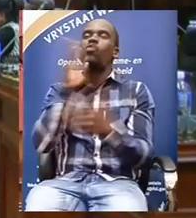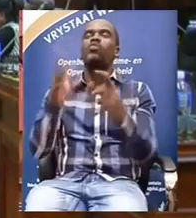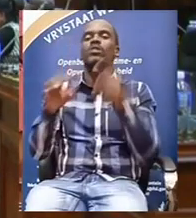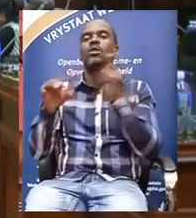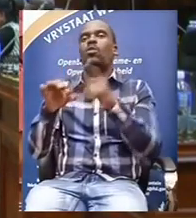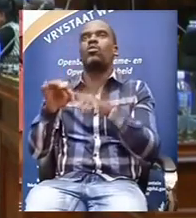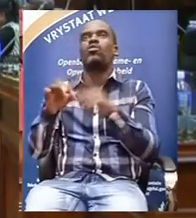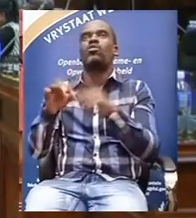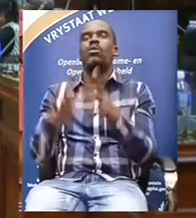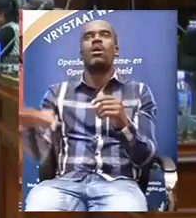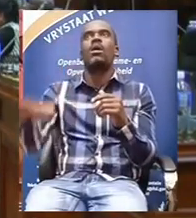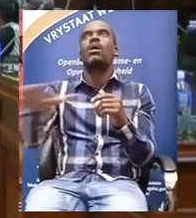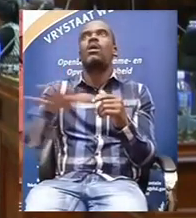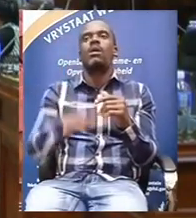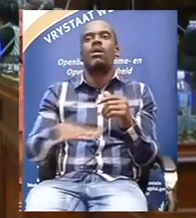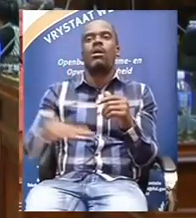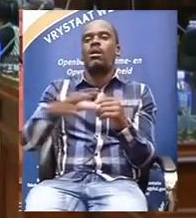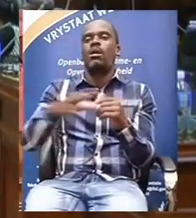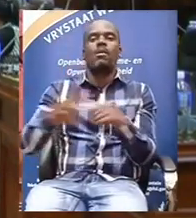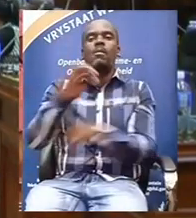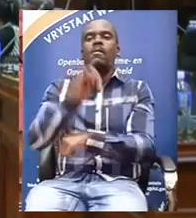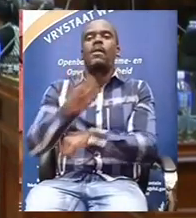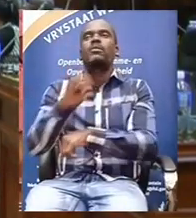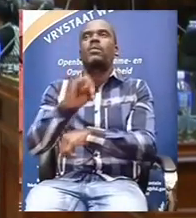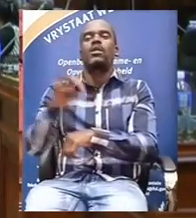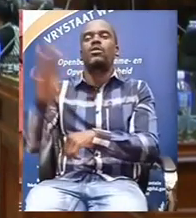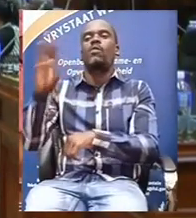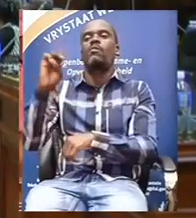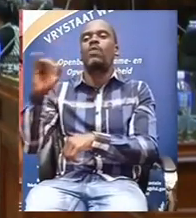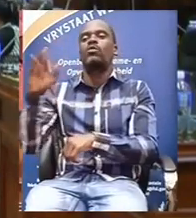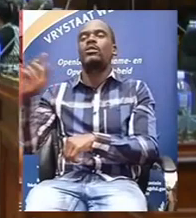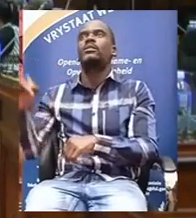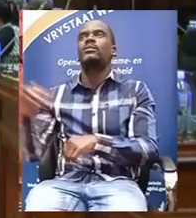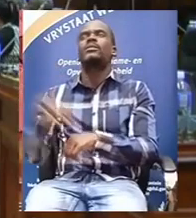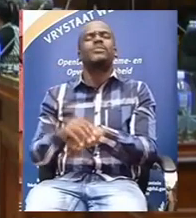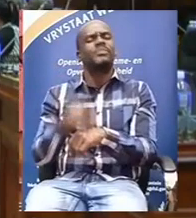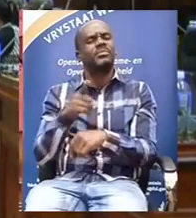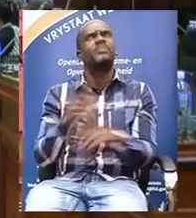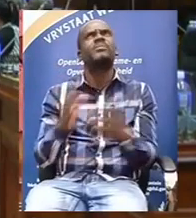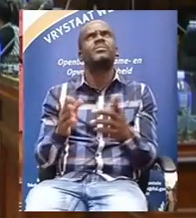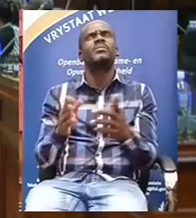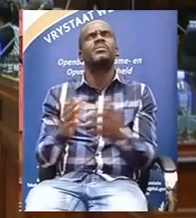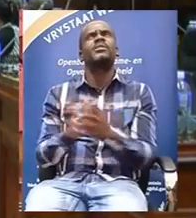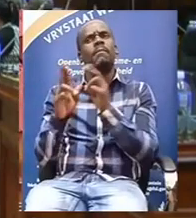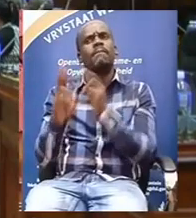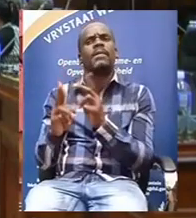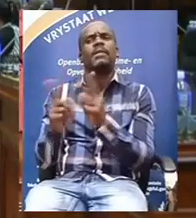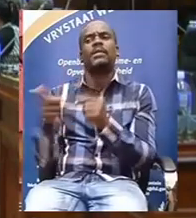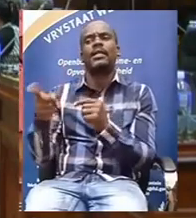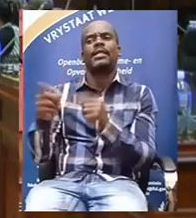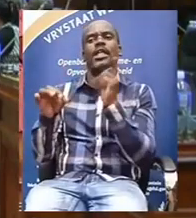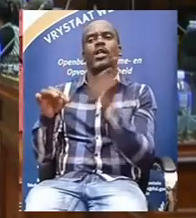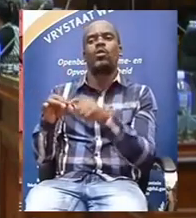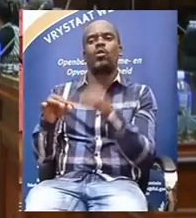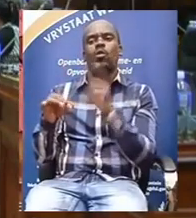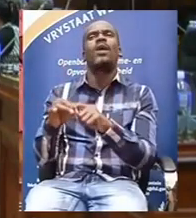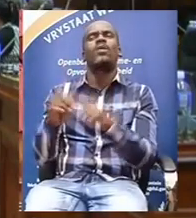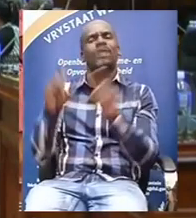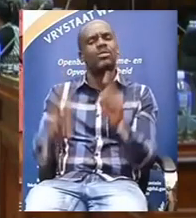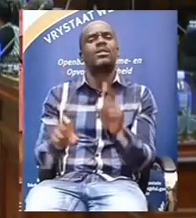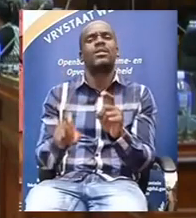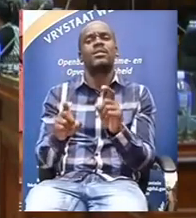located in Maluti Apofung municipality, that we would expect that Kwakwa should have